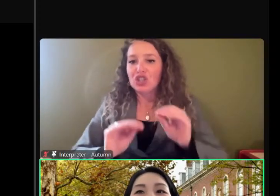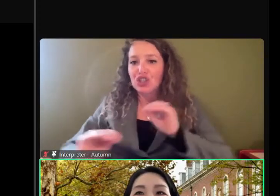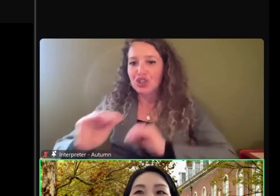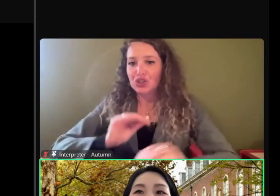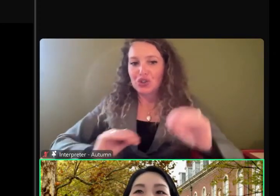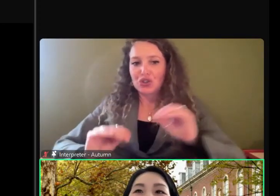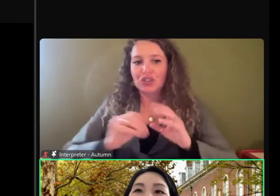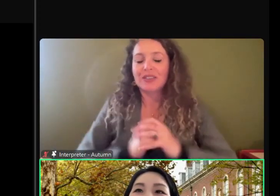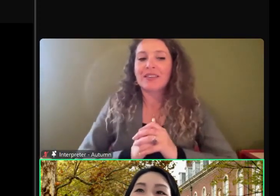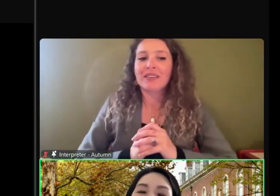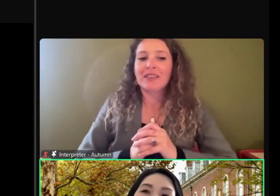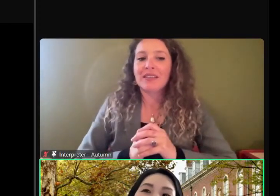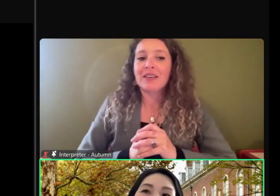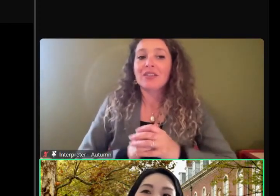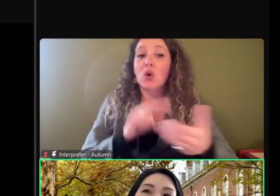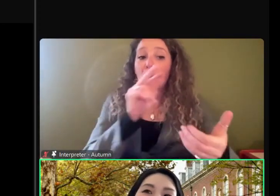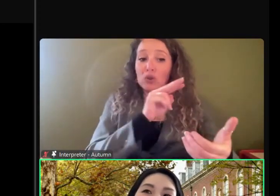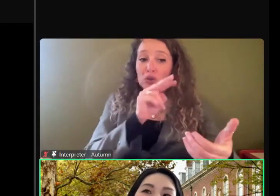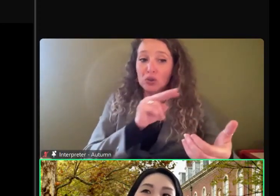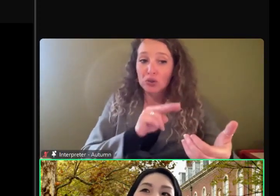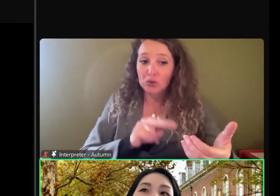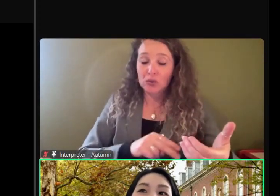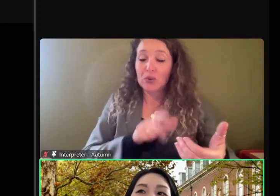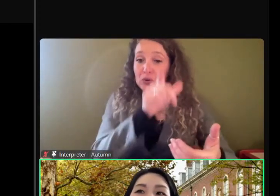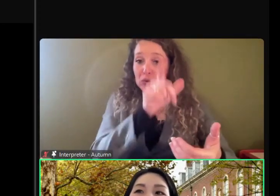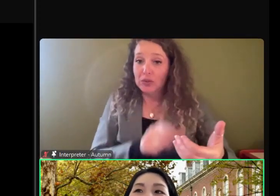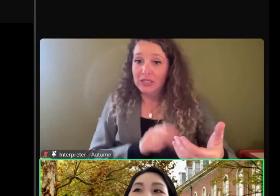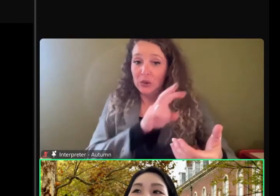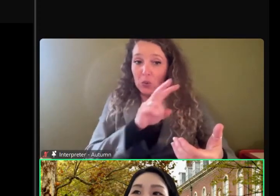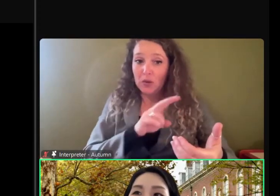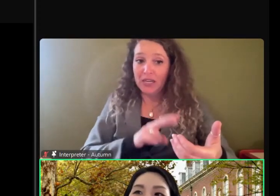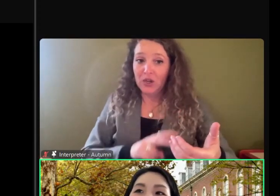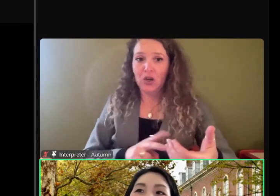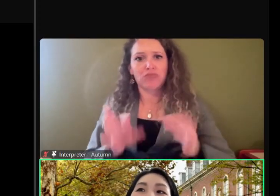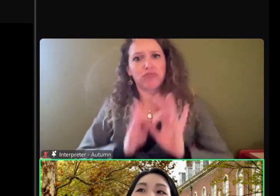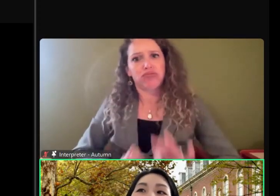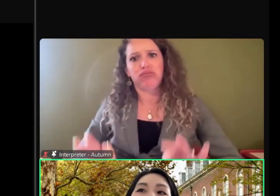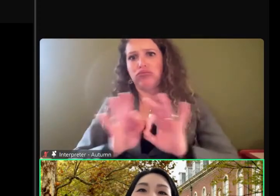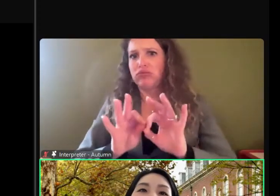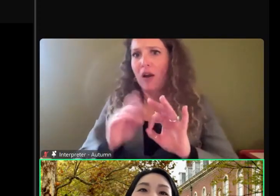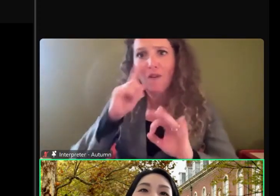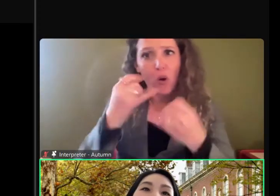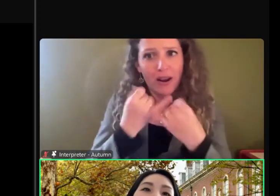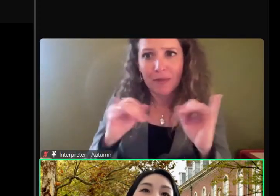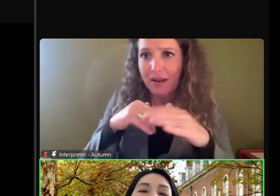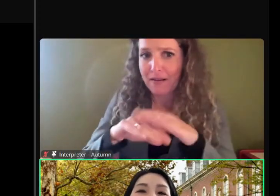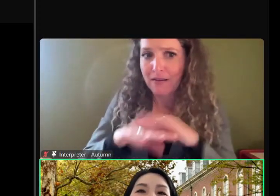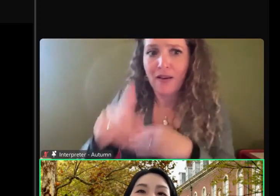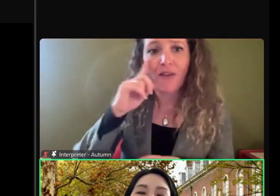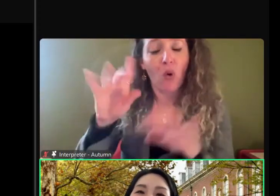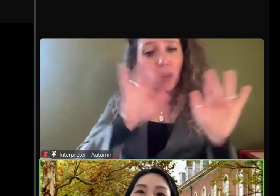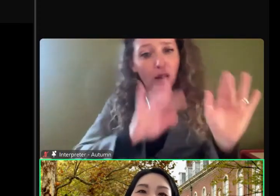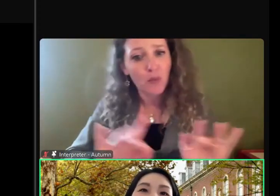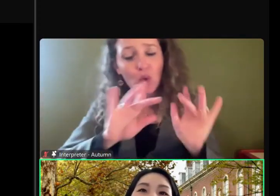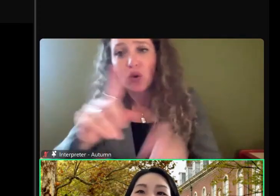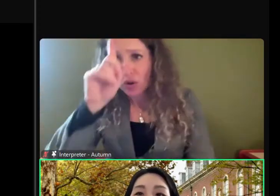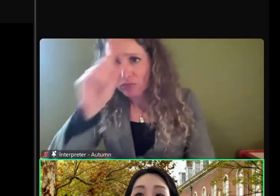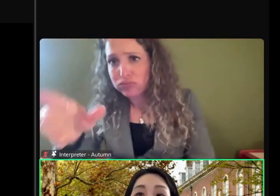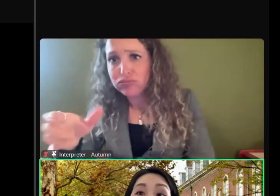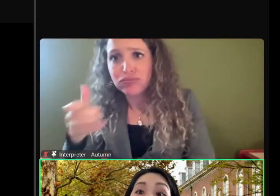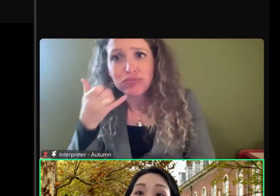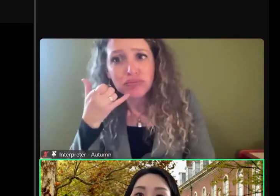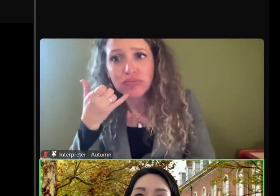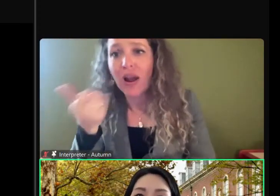for enabling independent access to information on computer, smartphone, tablet, and any